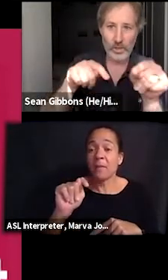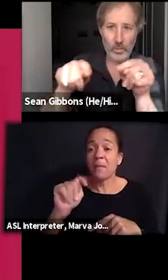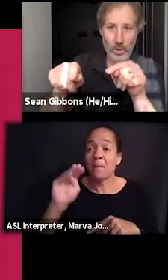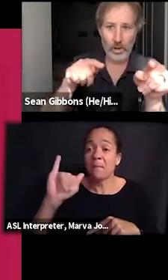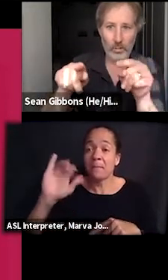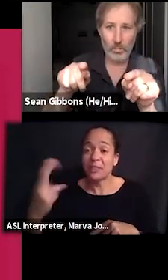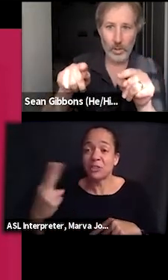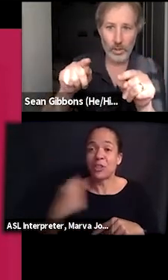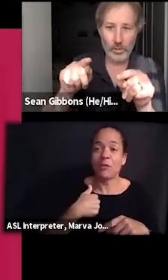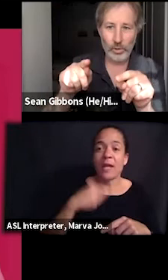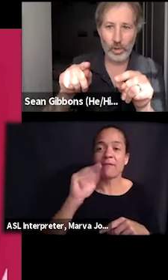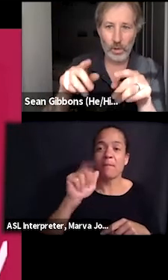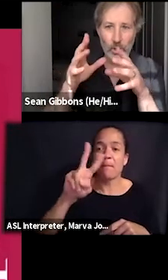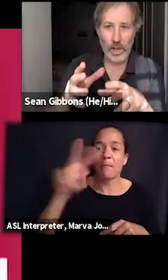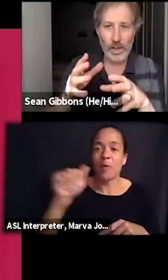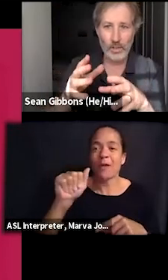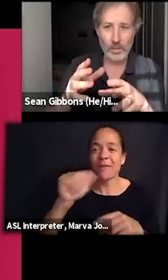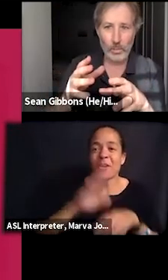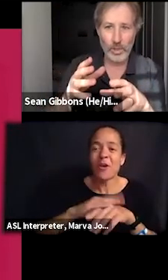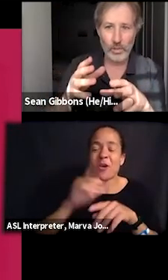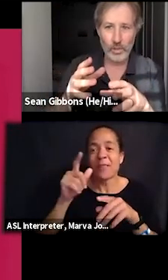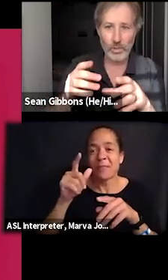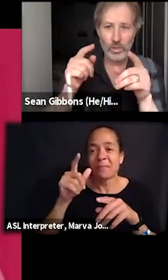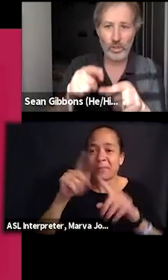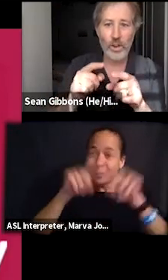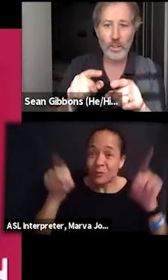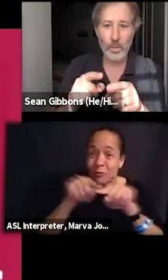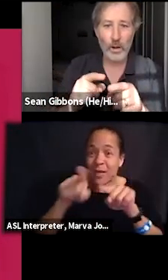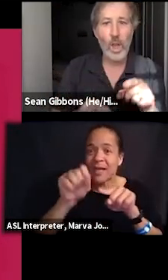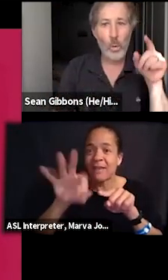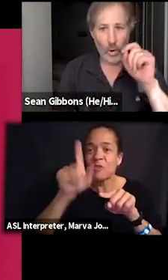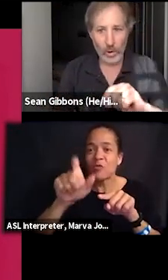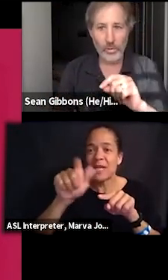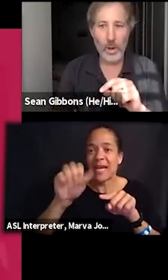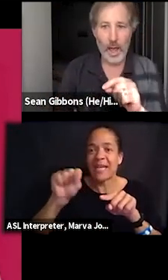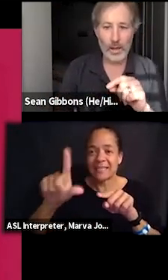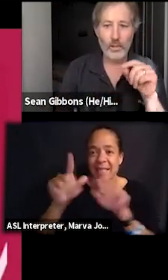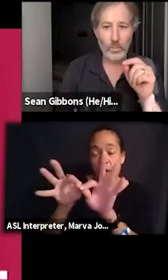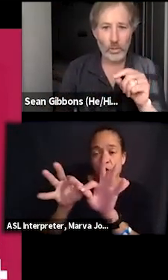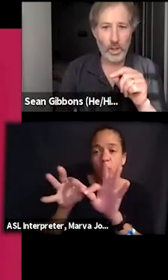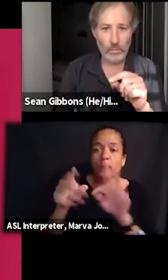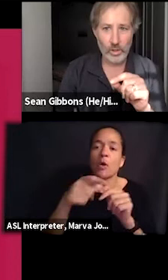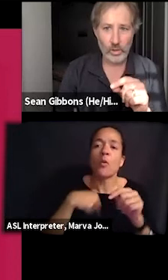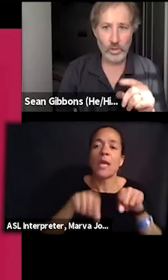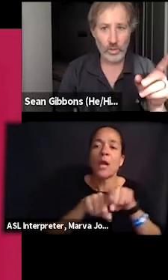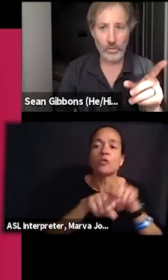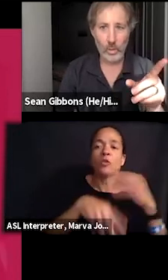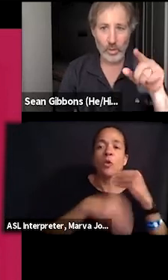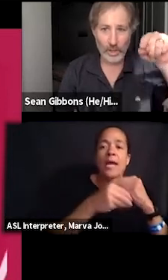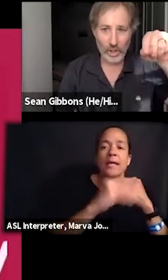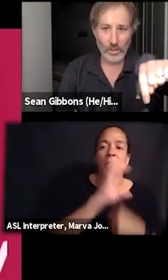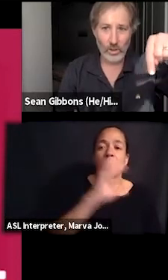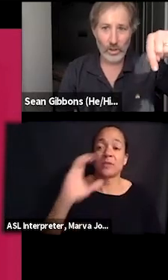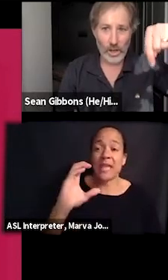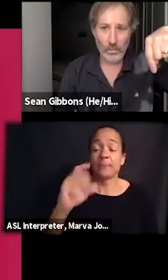She's somewhere here probably on your screen, but if you need ASL interpretation services, you can find them there. We've also added some closed captioning services, so if you